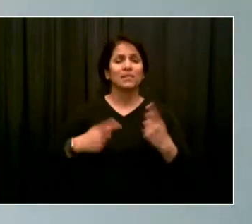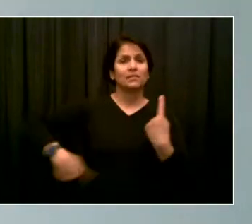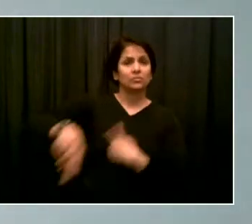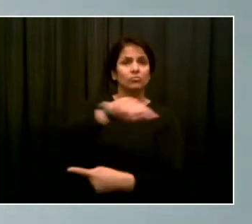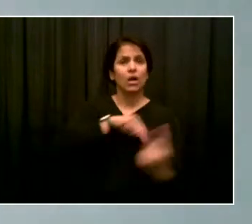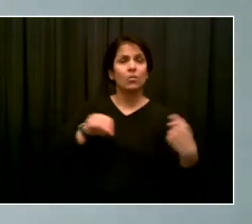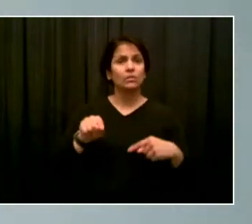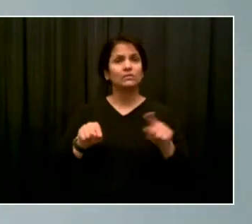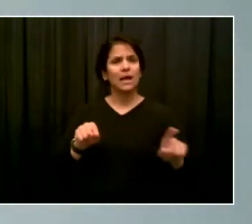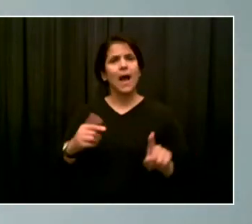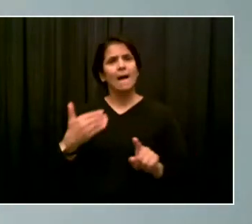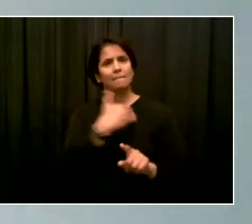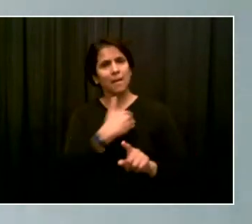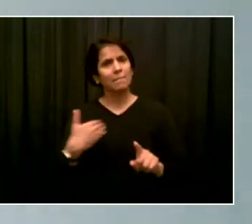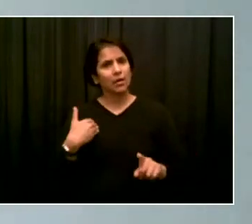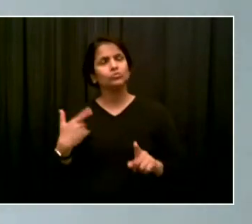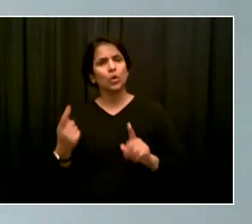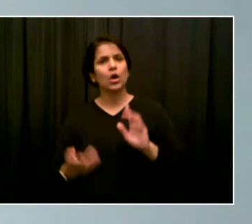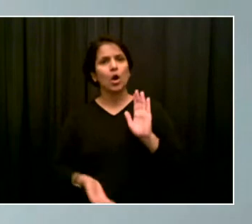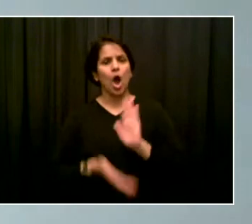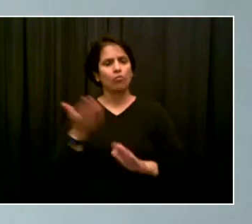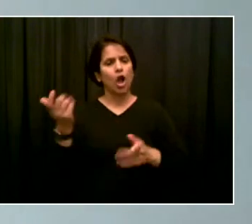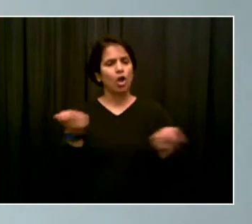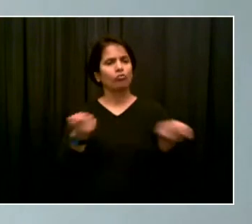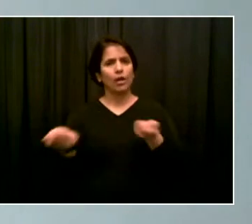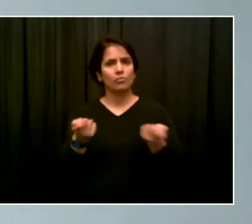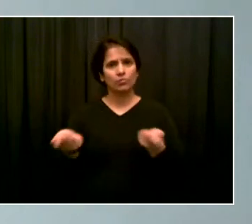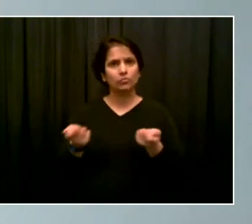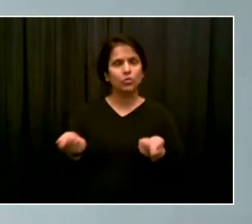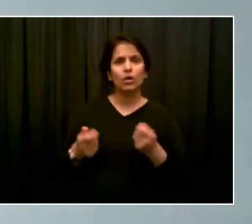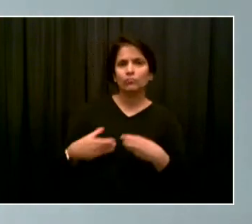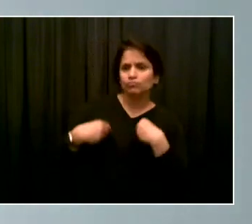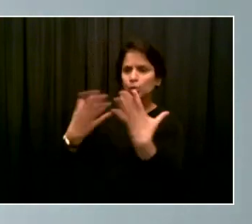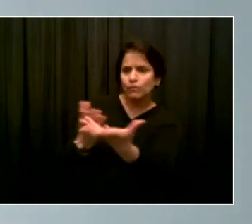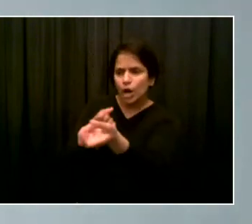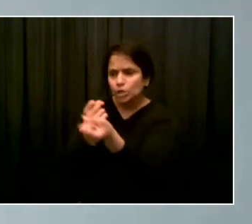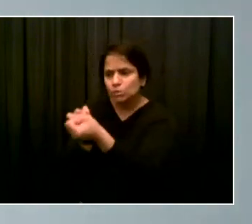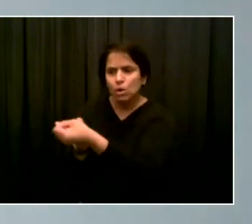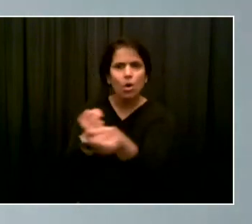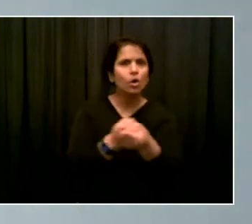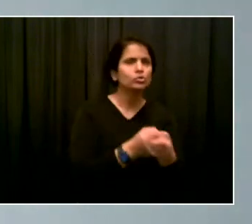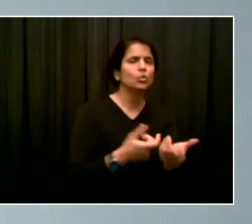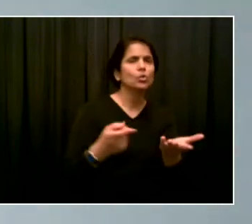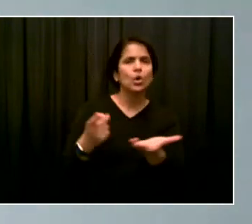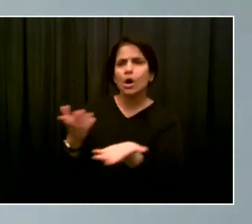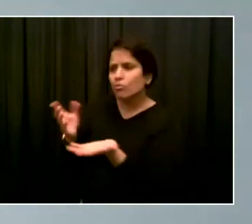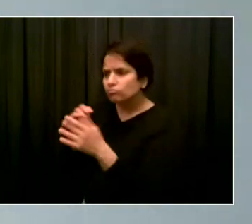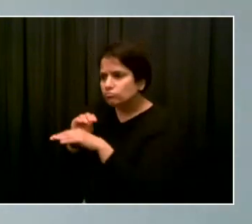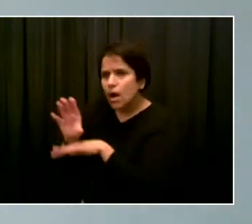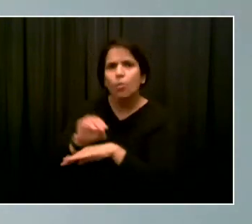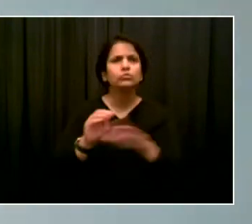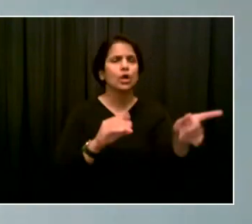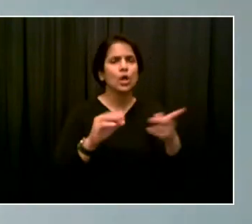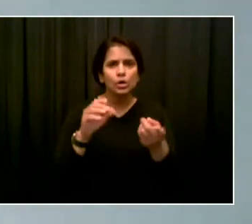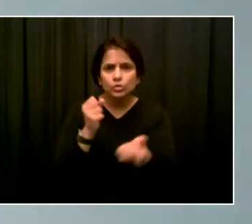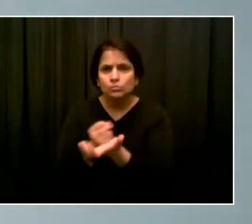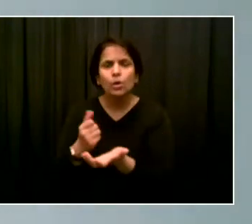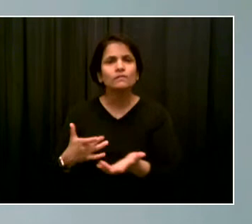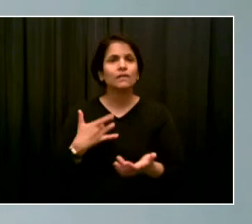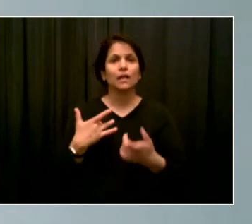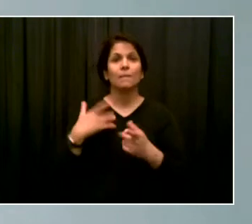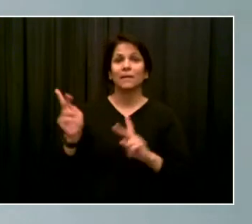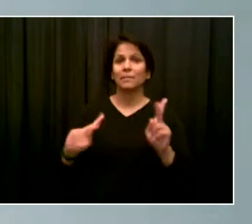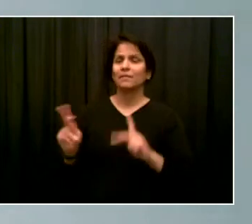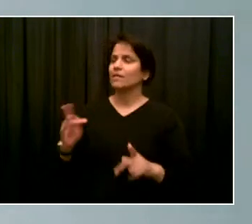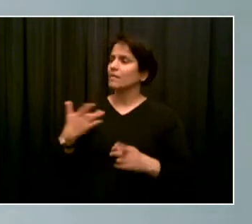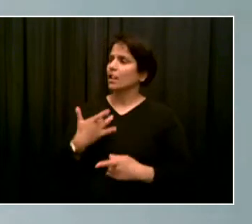for people. It's a place where you feel that you belong and that people are encouraging you. And therefore, you are more